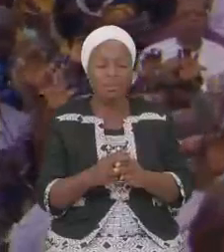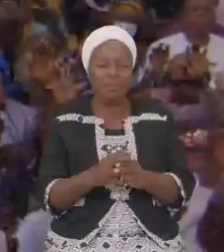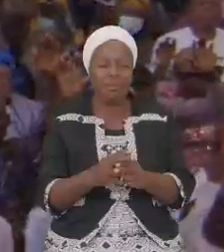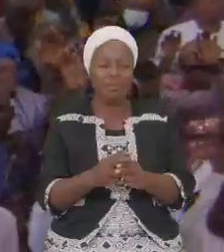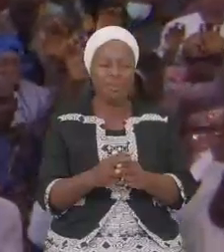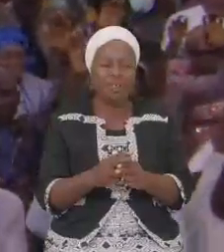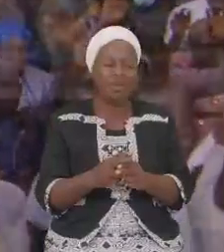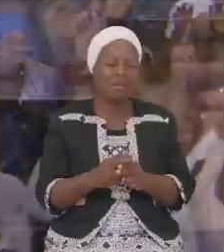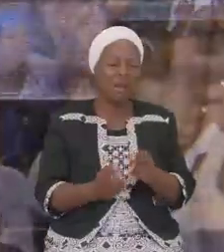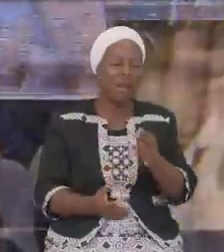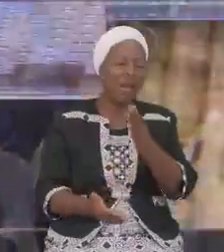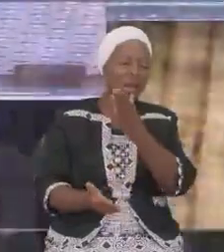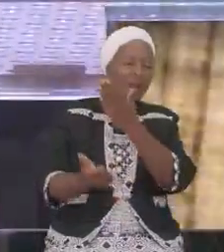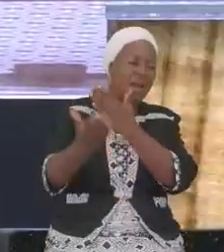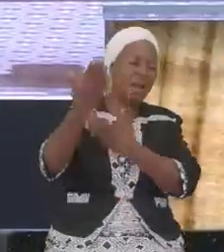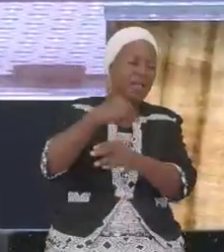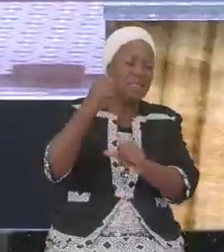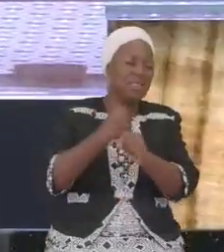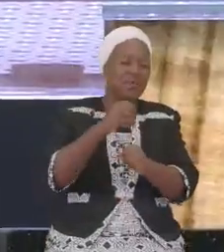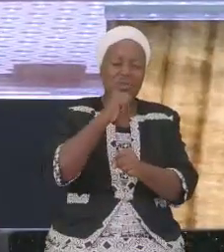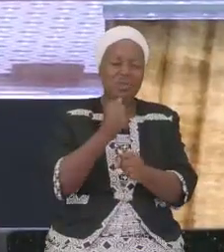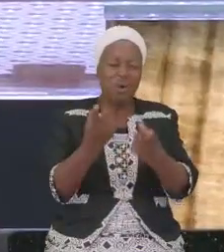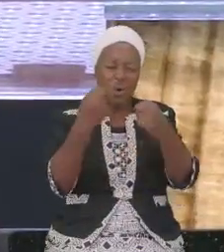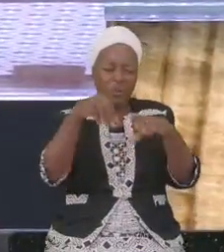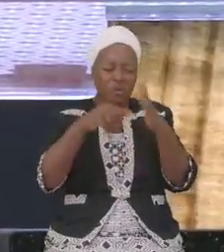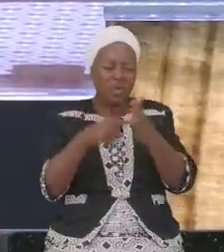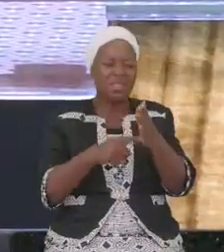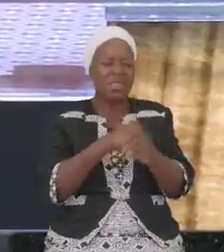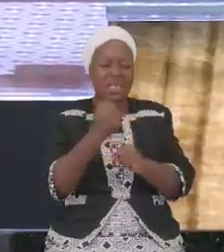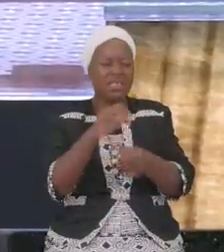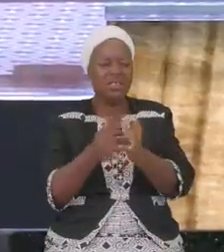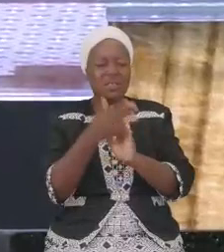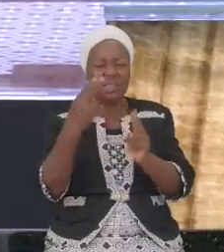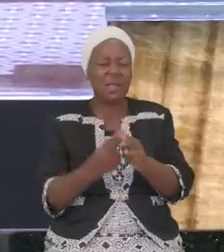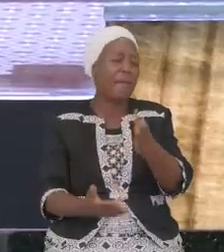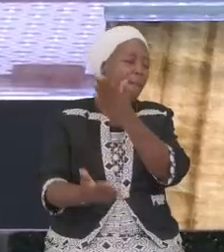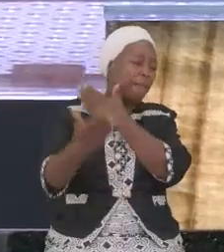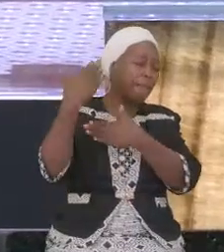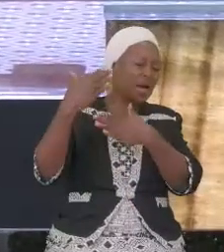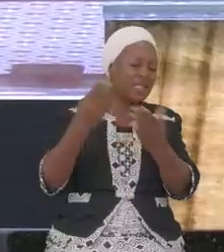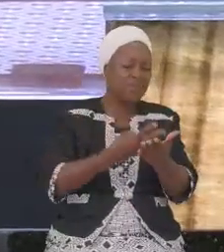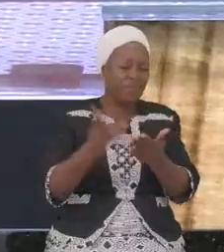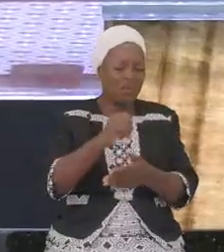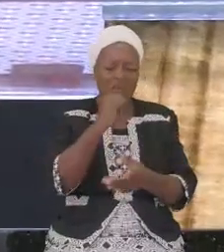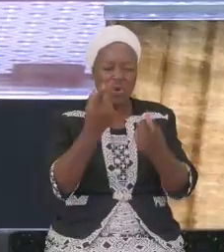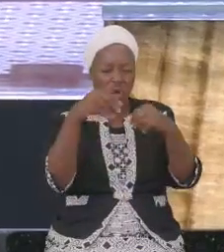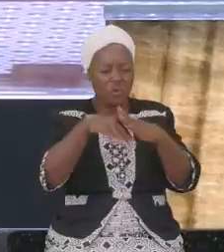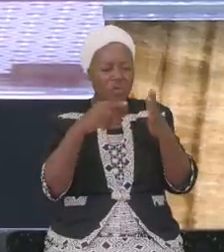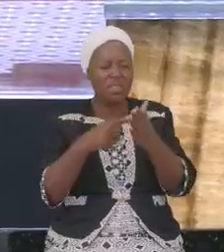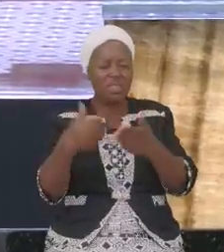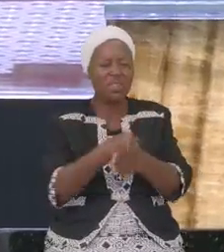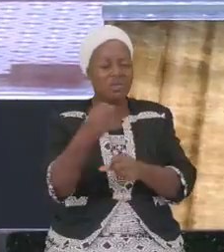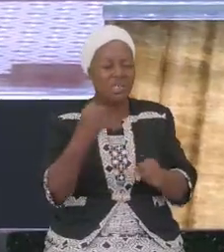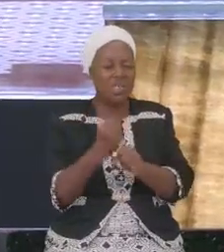Last year will not creep into this year. Past failures will not creep into